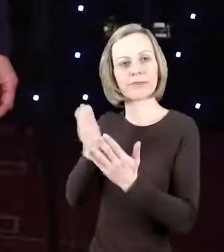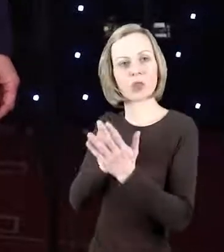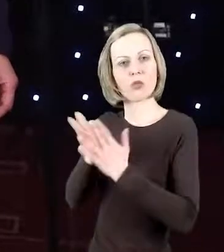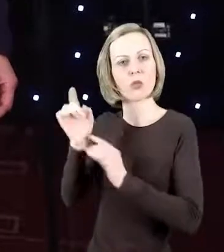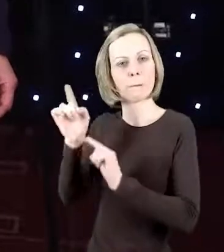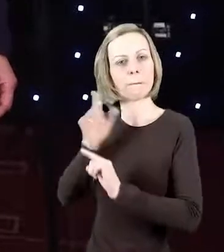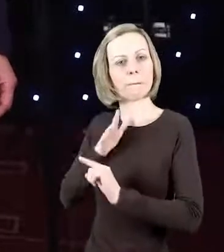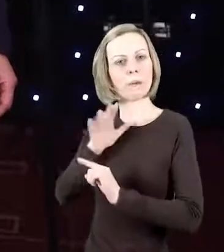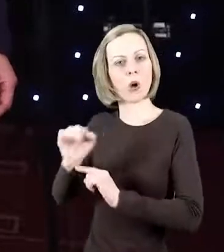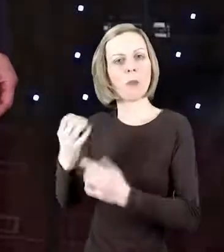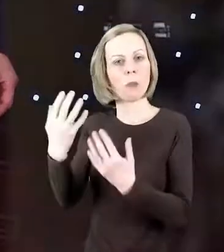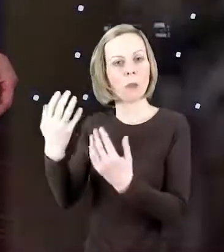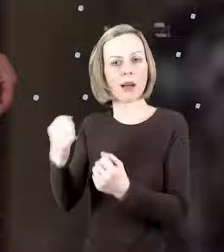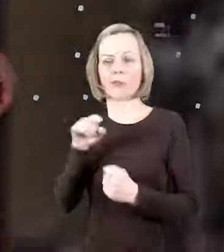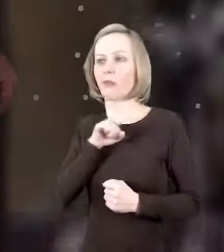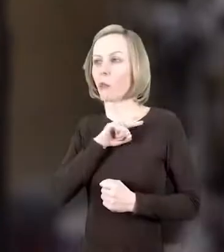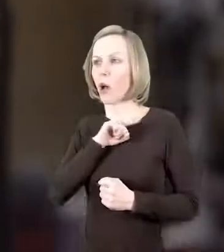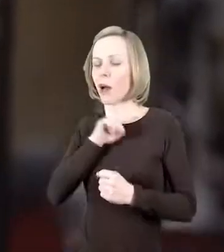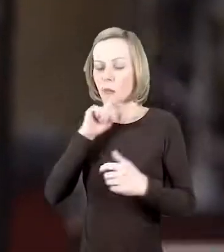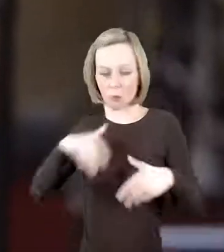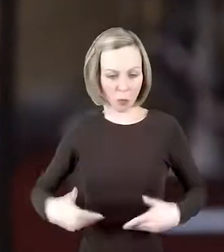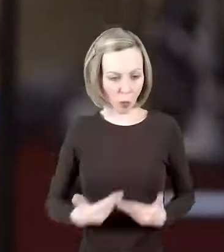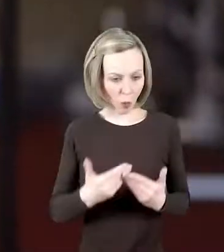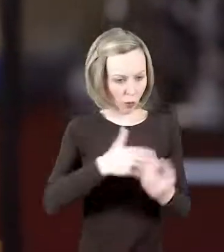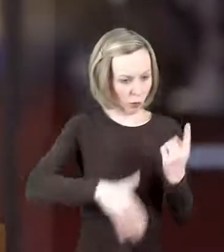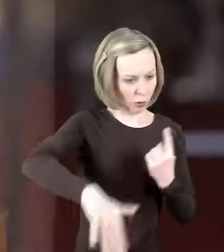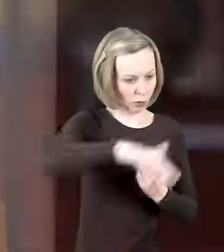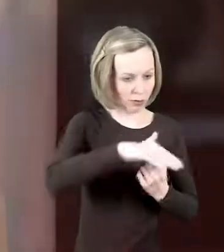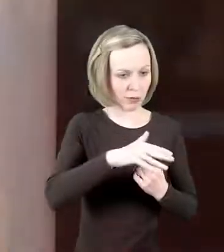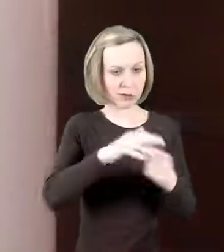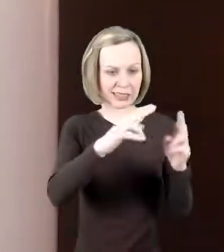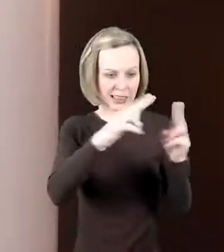born in a stable for us.